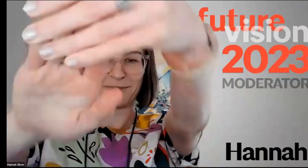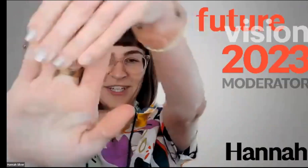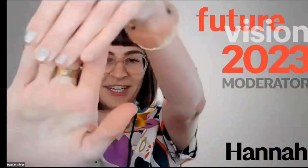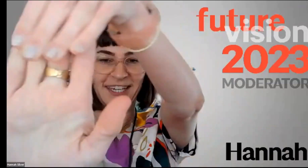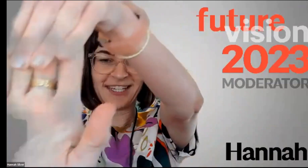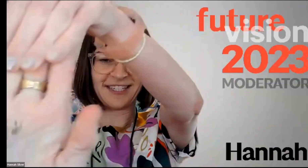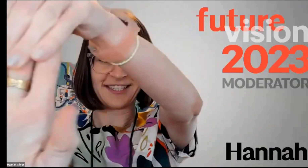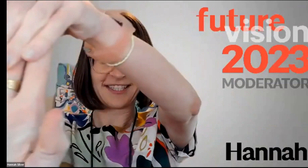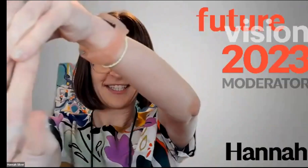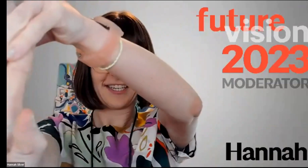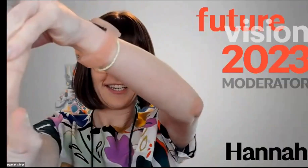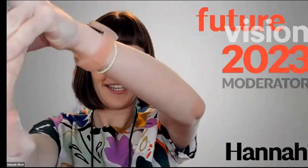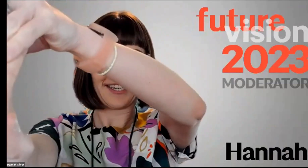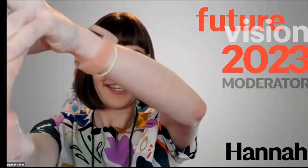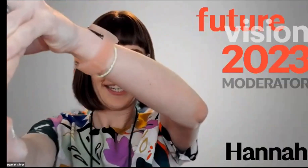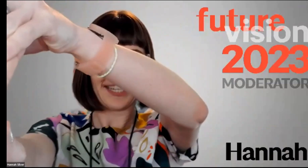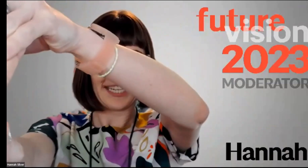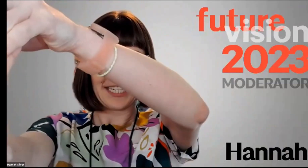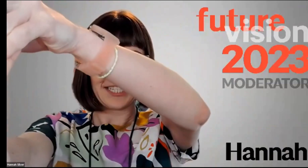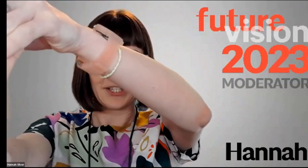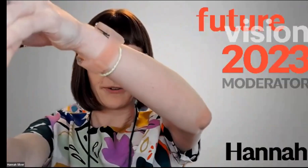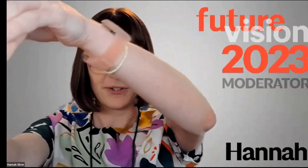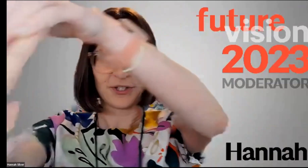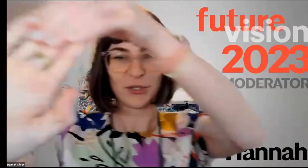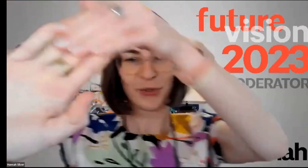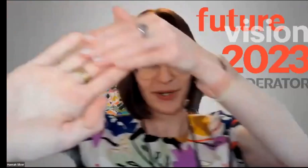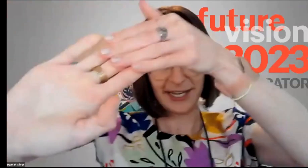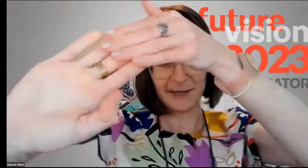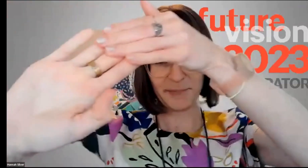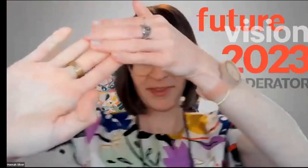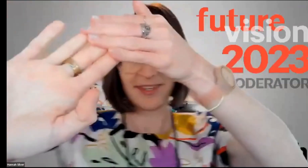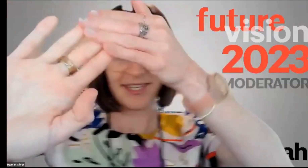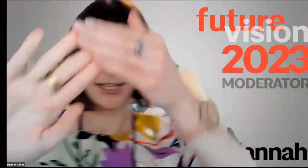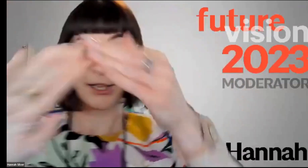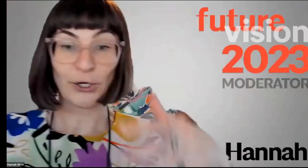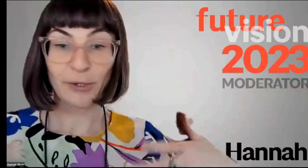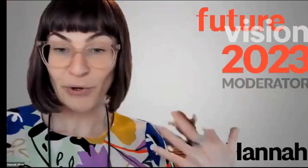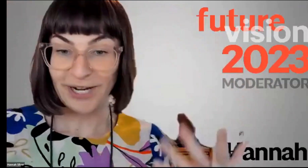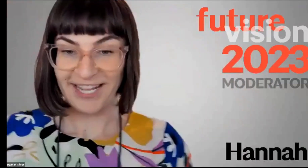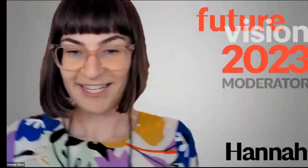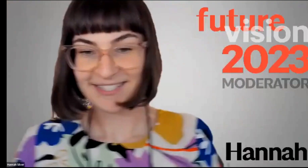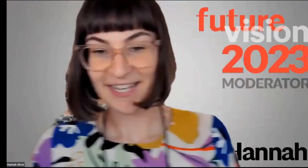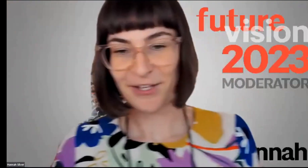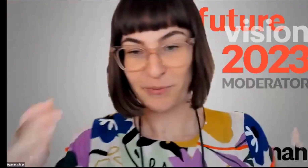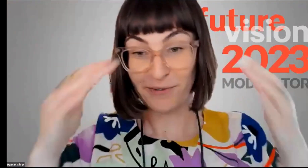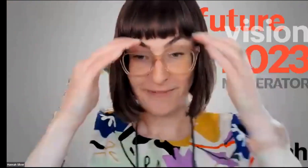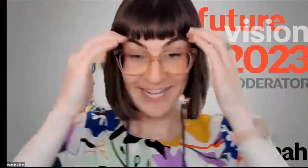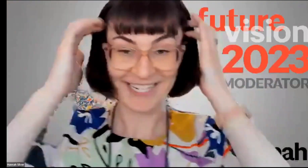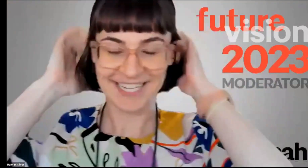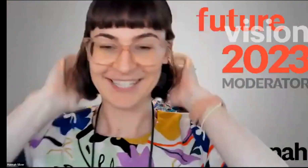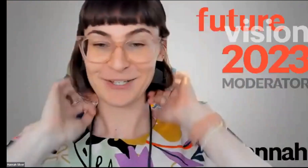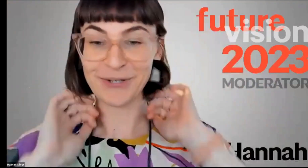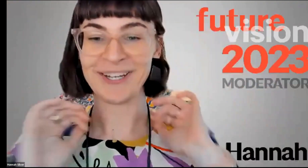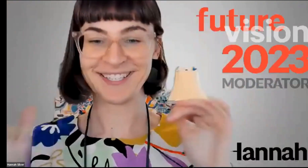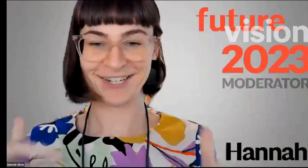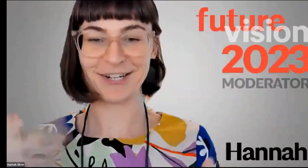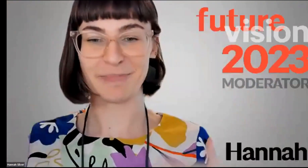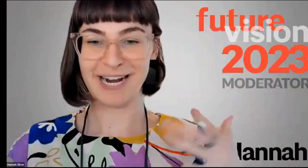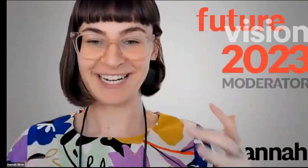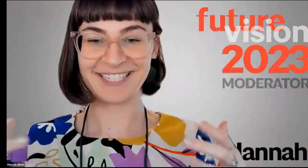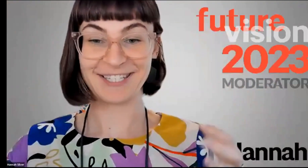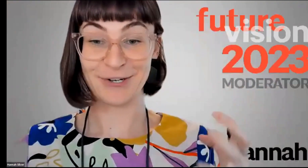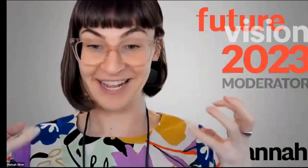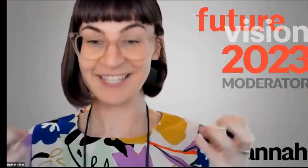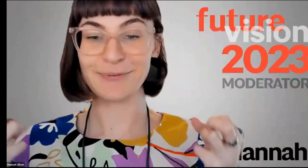and switch hands. So if you do learn more ASL, you will find as you start